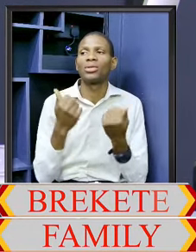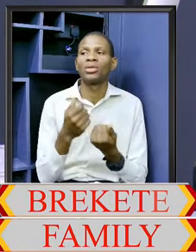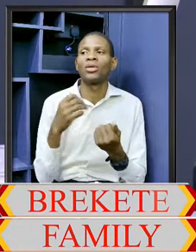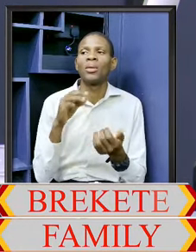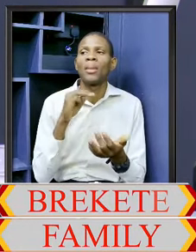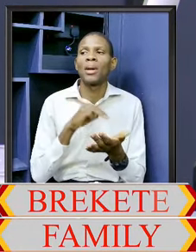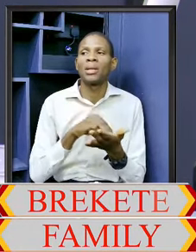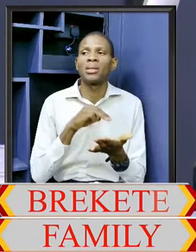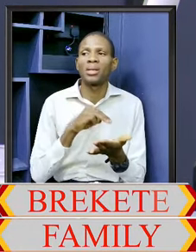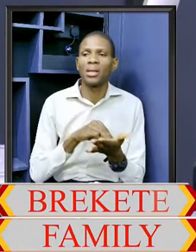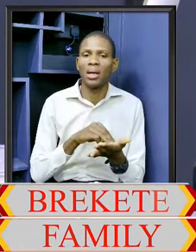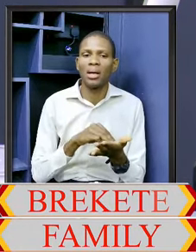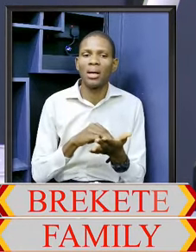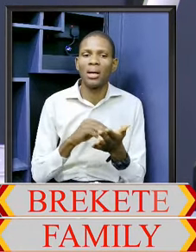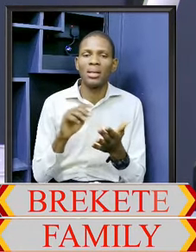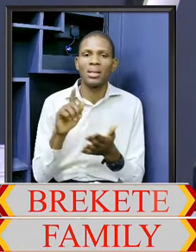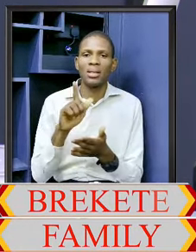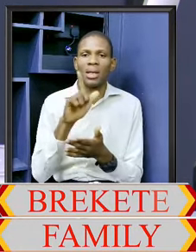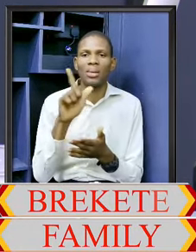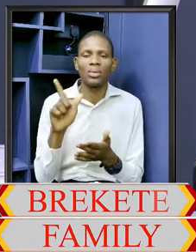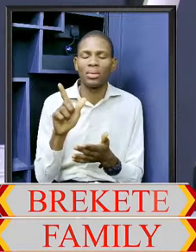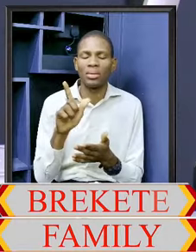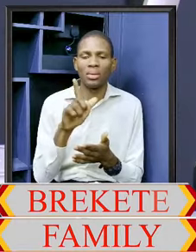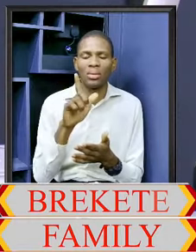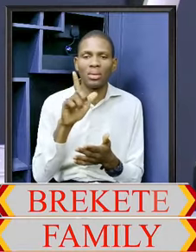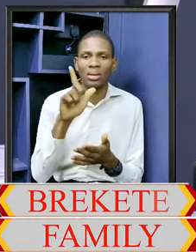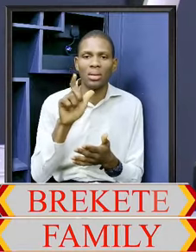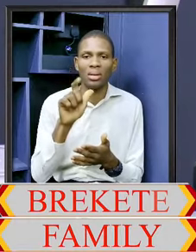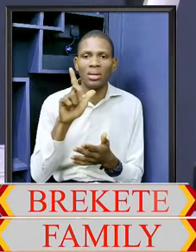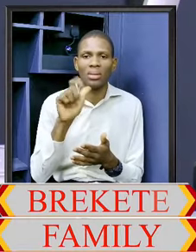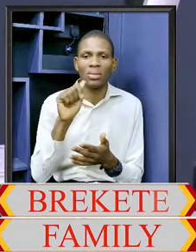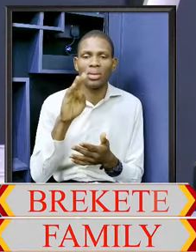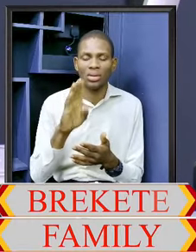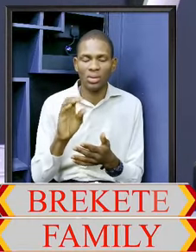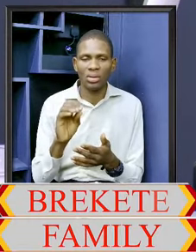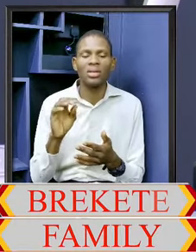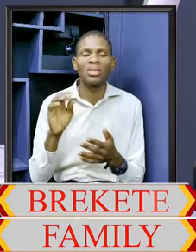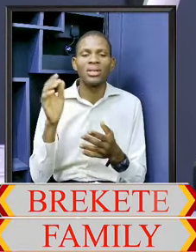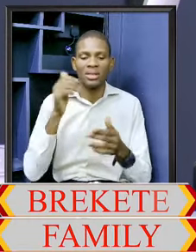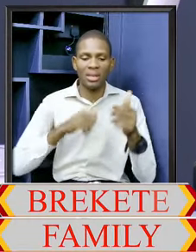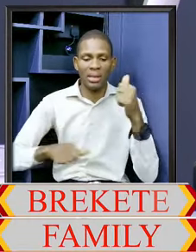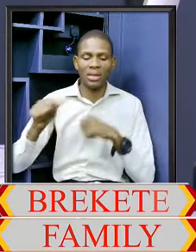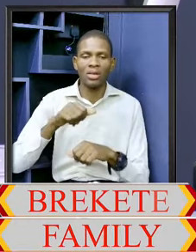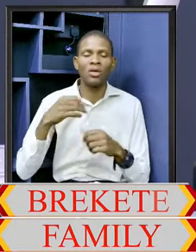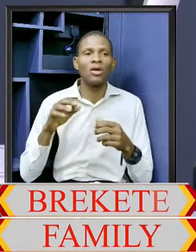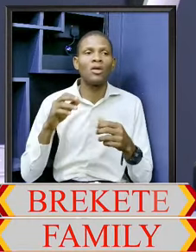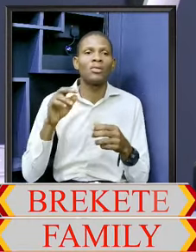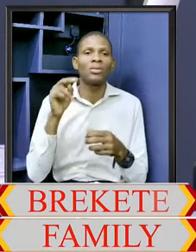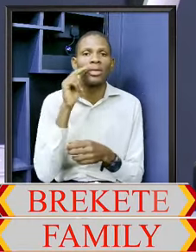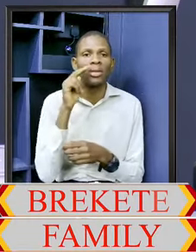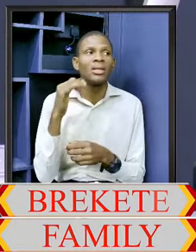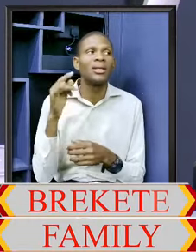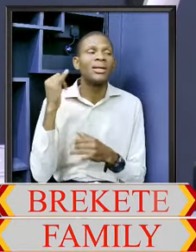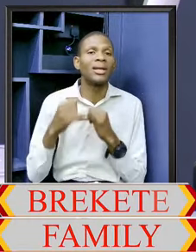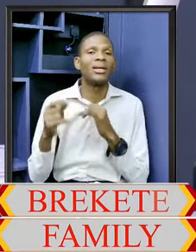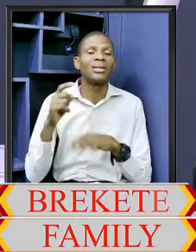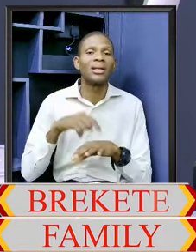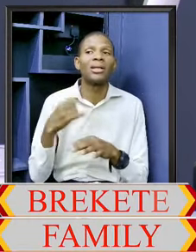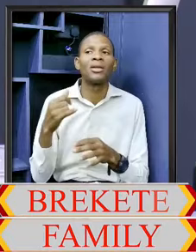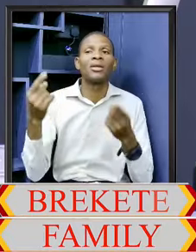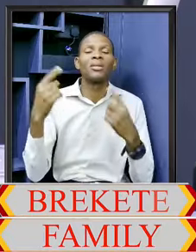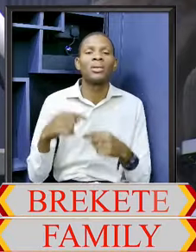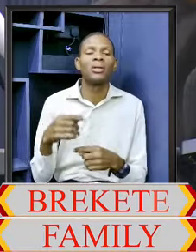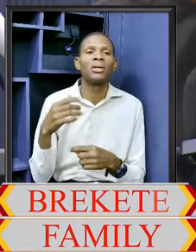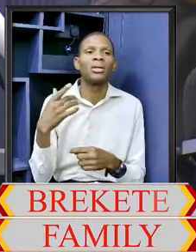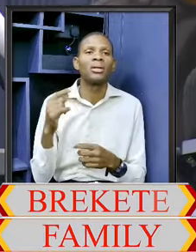of Medical Laboratory Scientists of Nigeria. Association of Medical Laboratory Scientists of Nigeria. The last time where they come here,